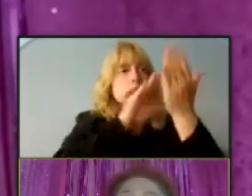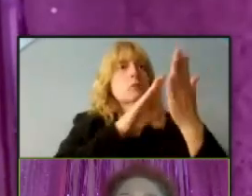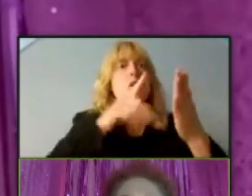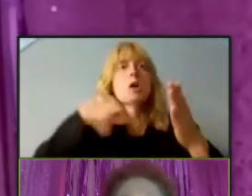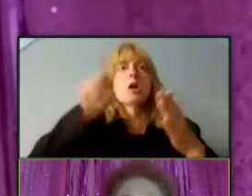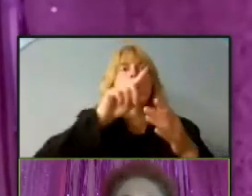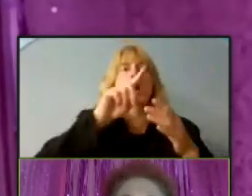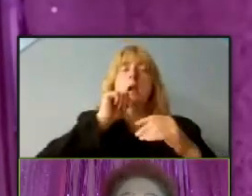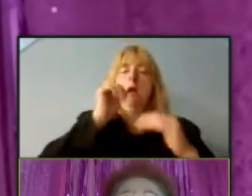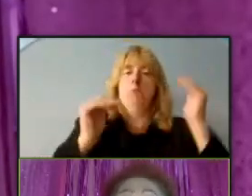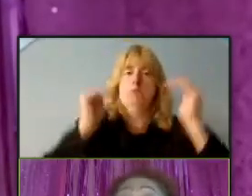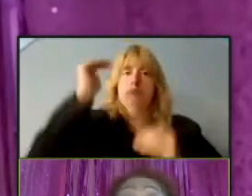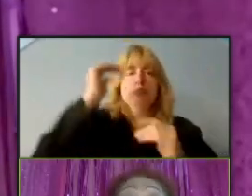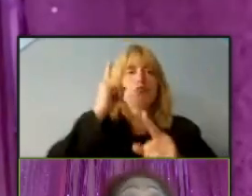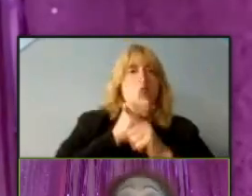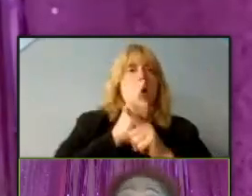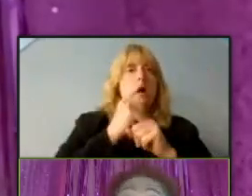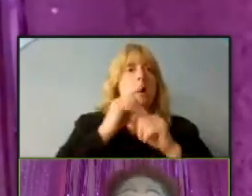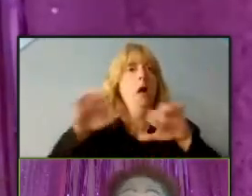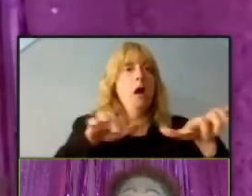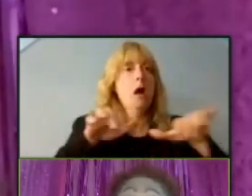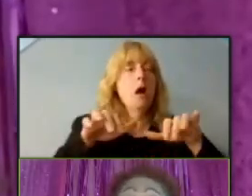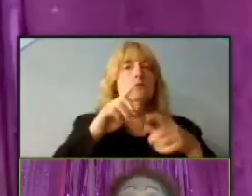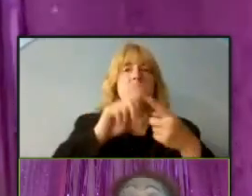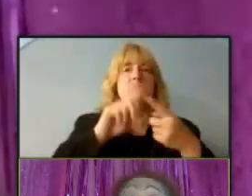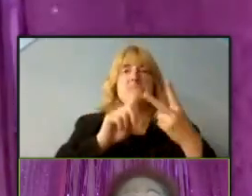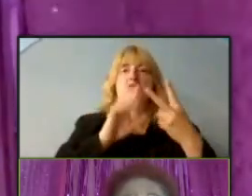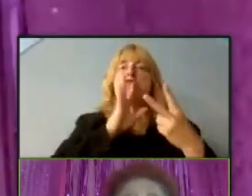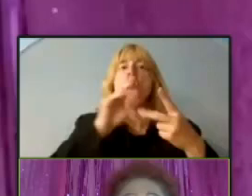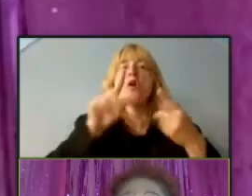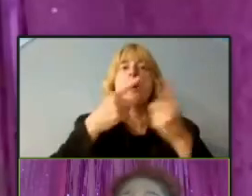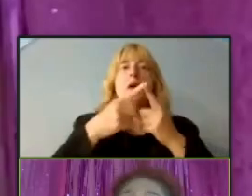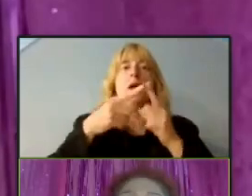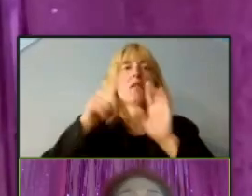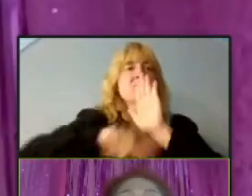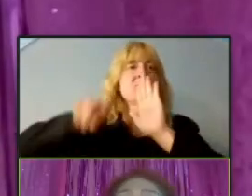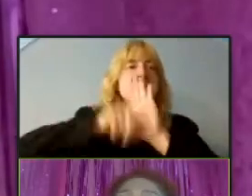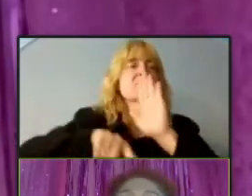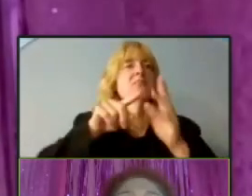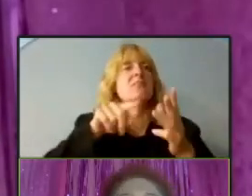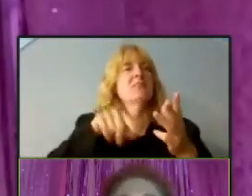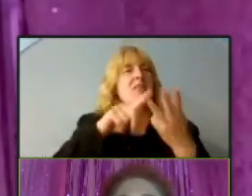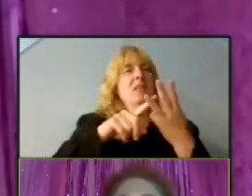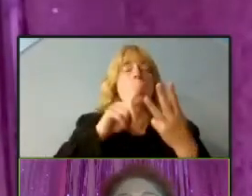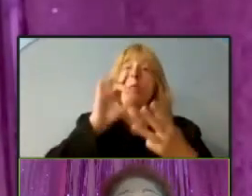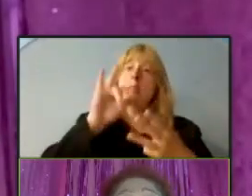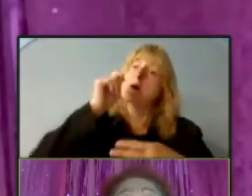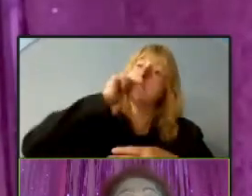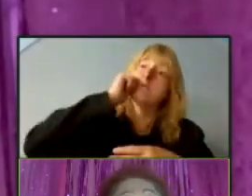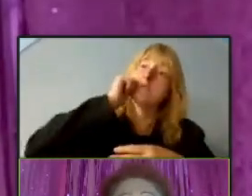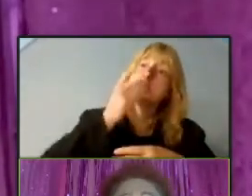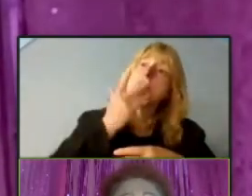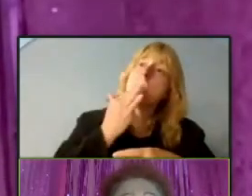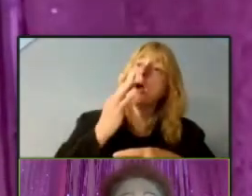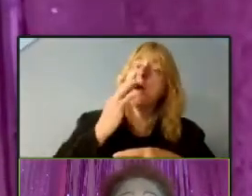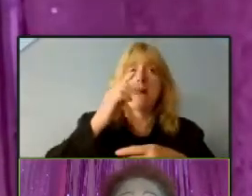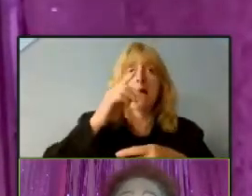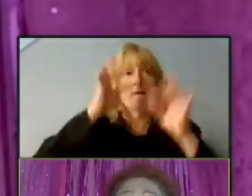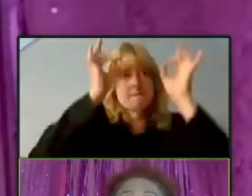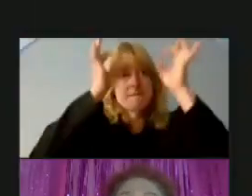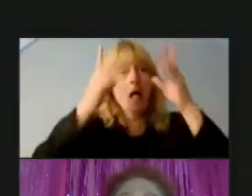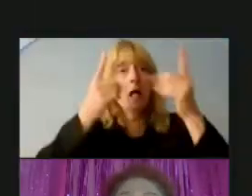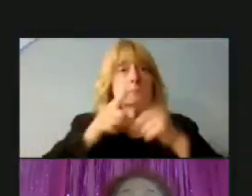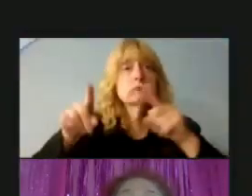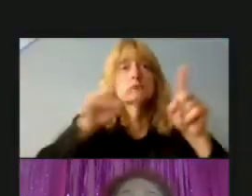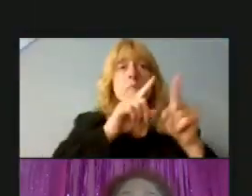and sideline conversations, because contrary to popular belief, racial violence and injustice is not just about Black